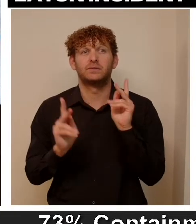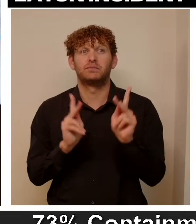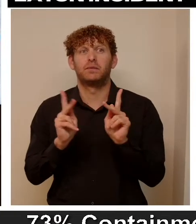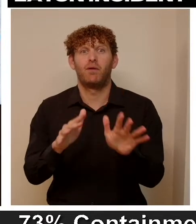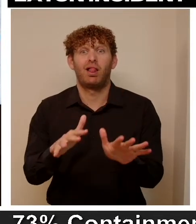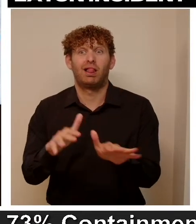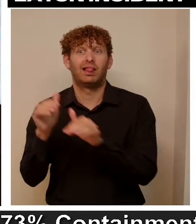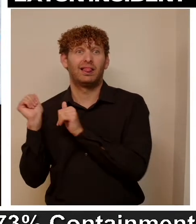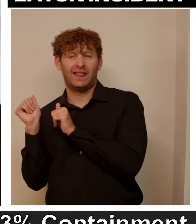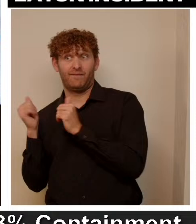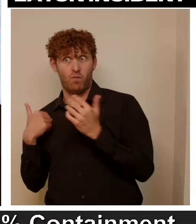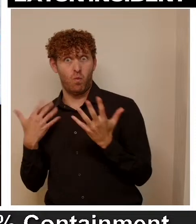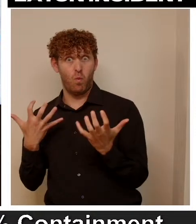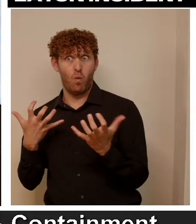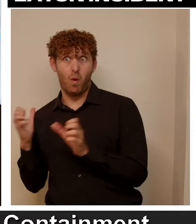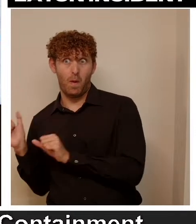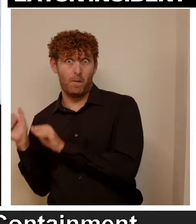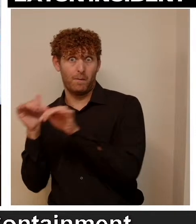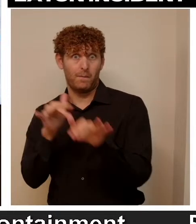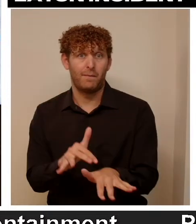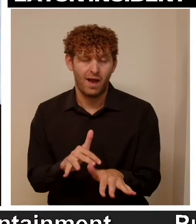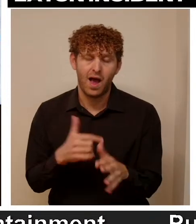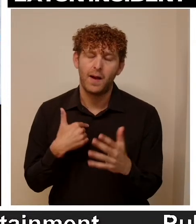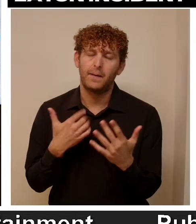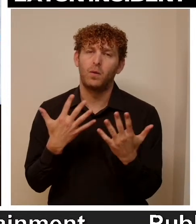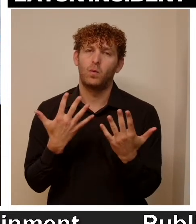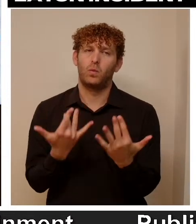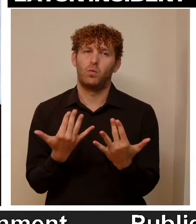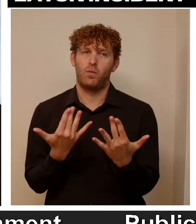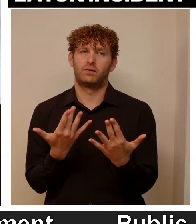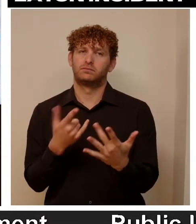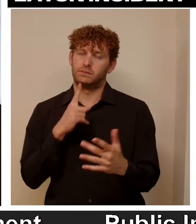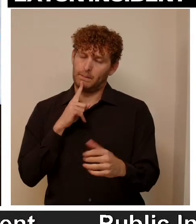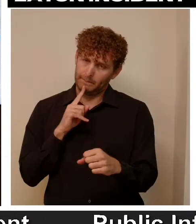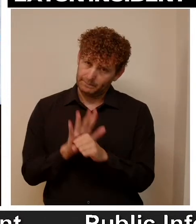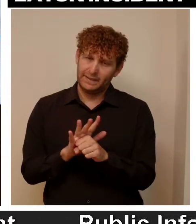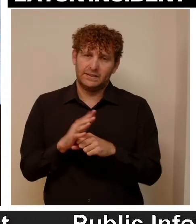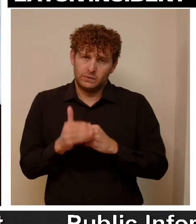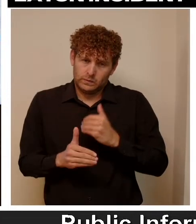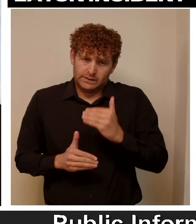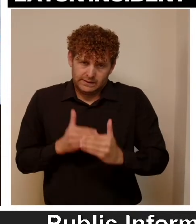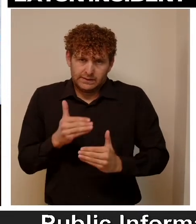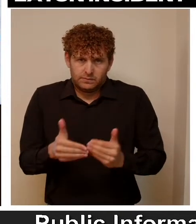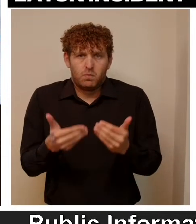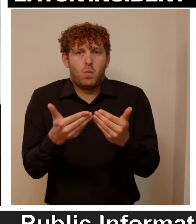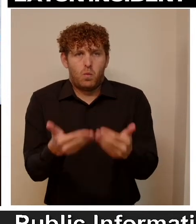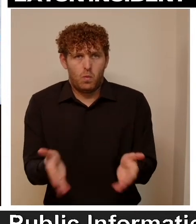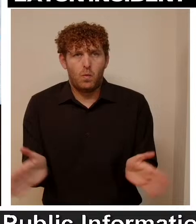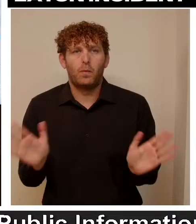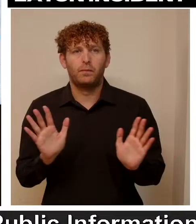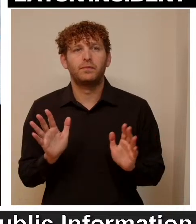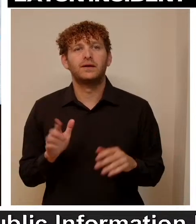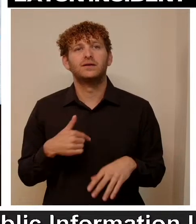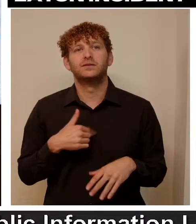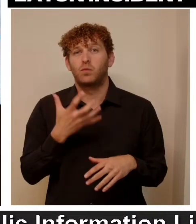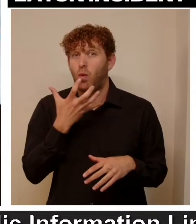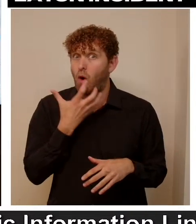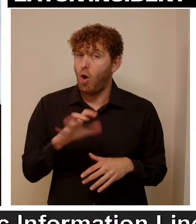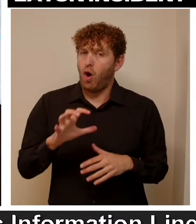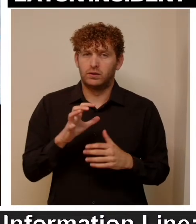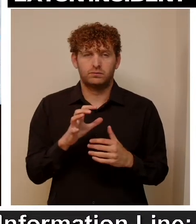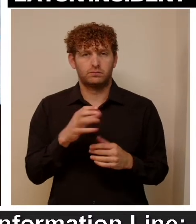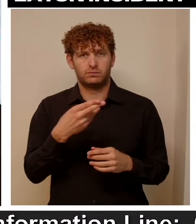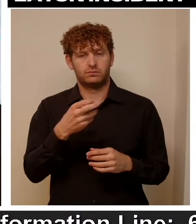and so here's what must happen before your community is ready for reopening. Fire hotspots must be fully